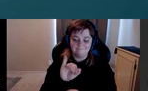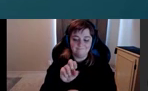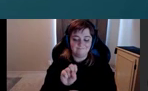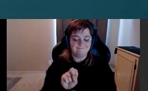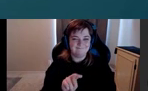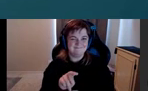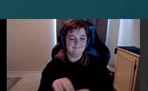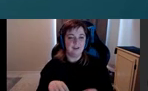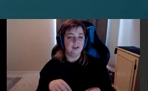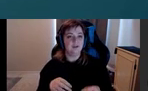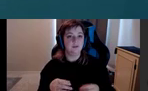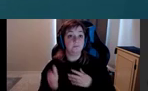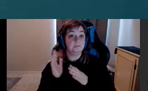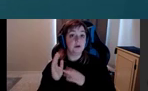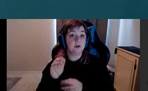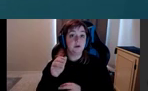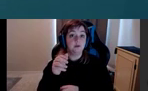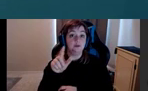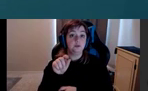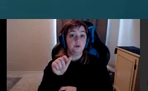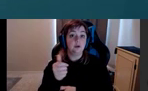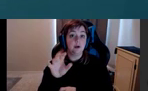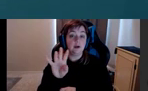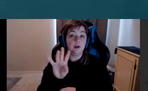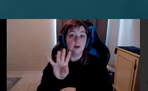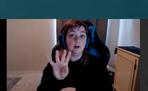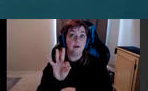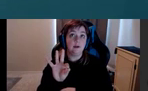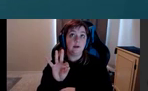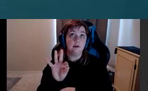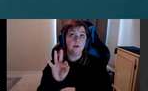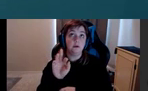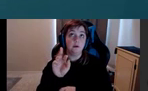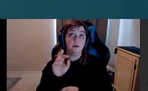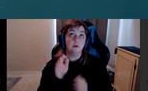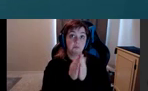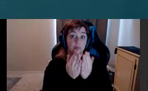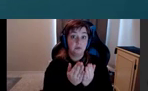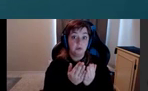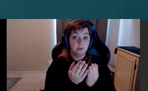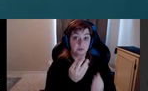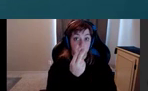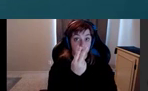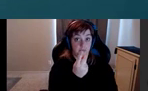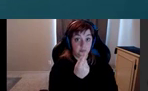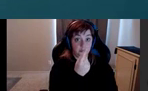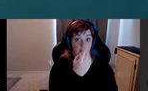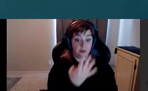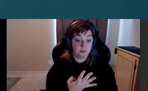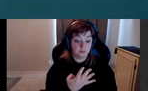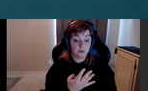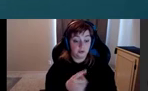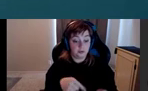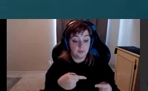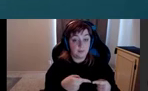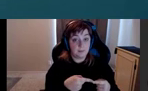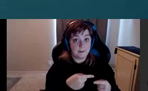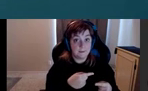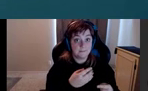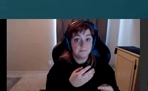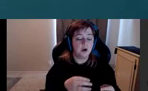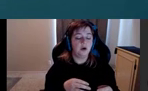2019. About a fourth of books were about people of color, children's books, I should